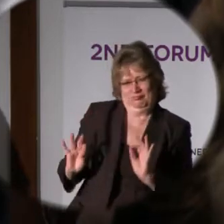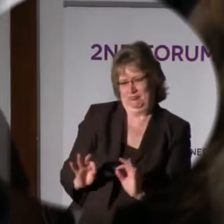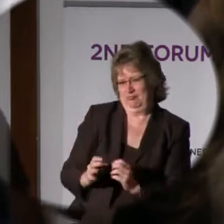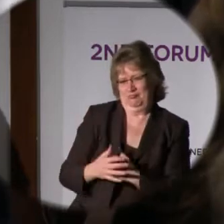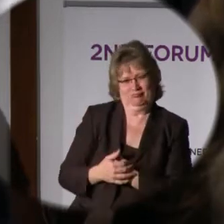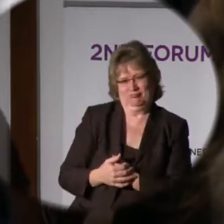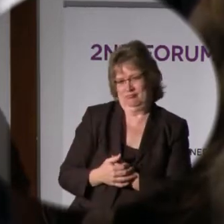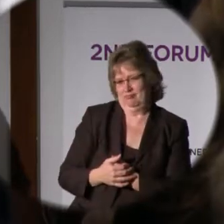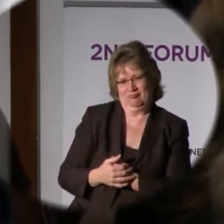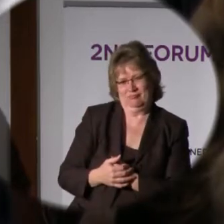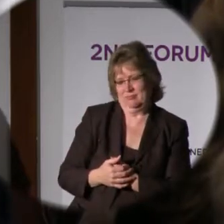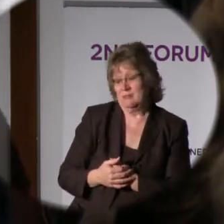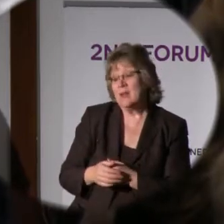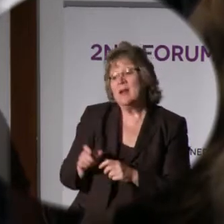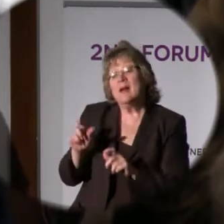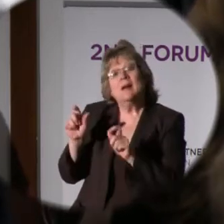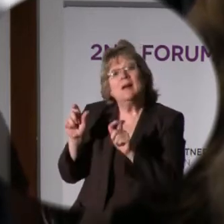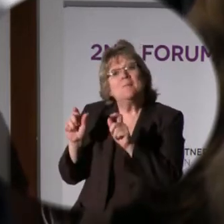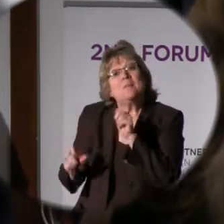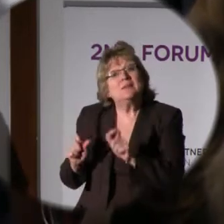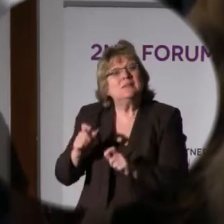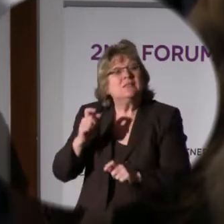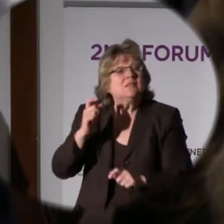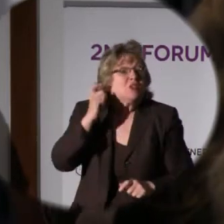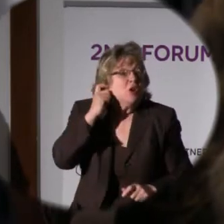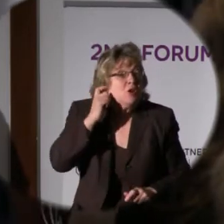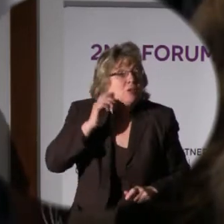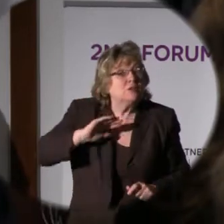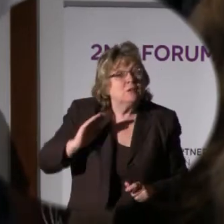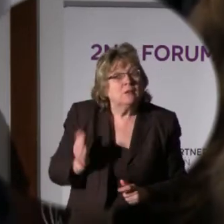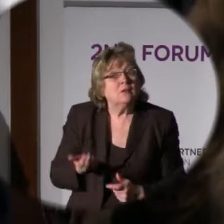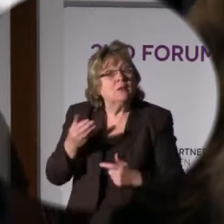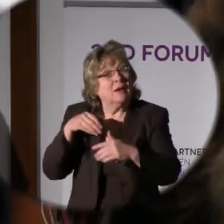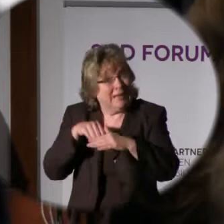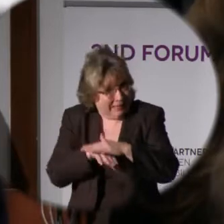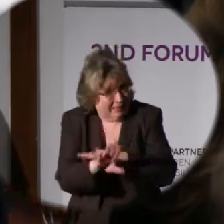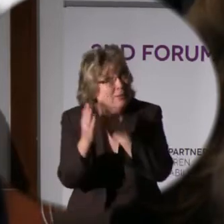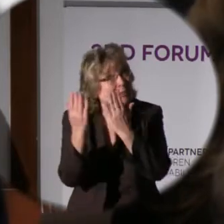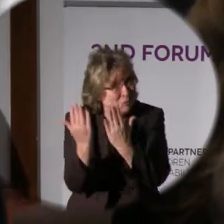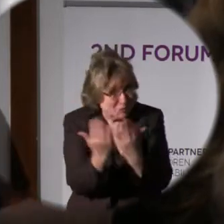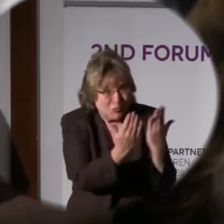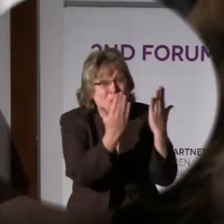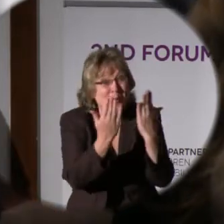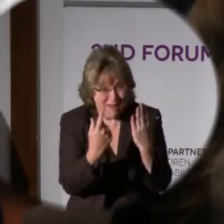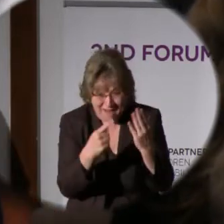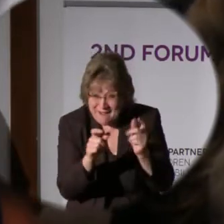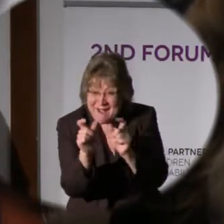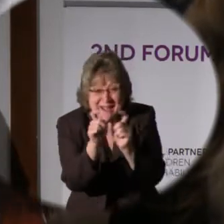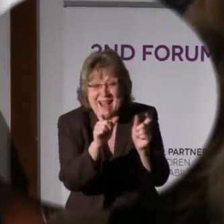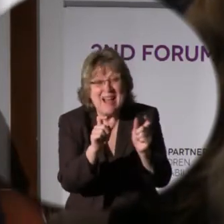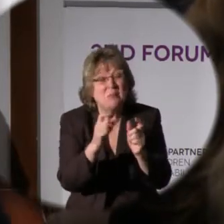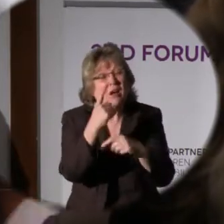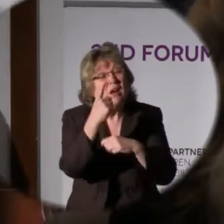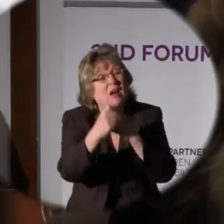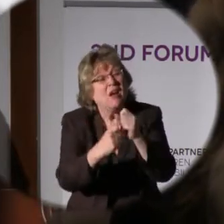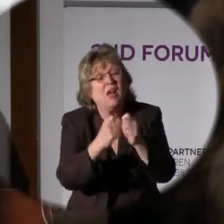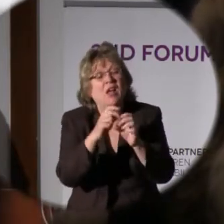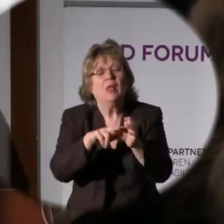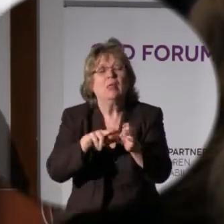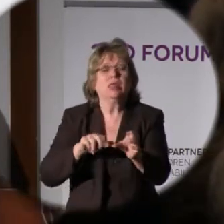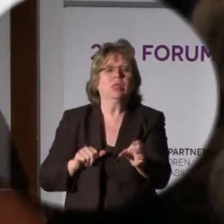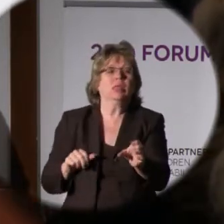dropouts, disability girls dropping out from school, and marrying